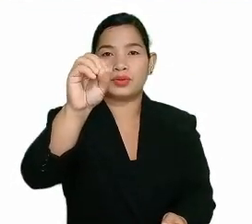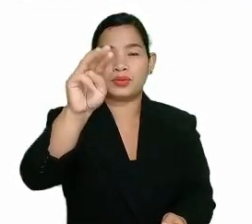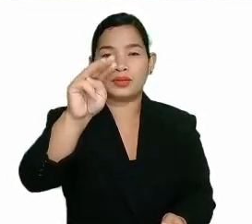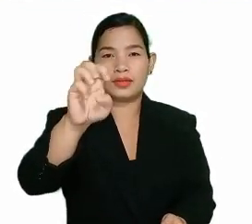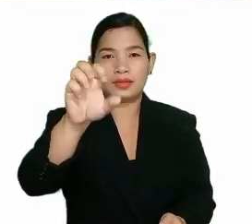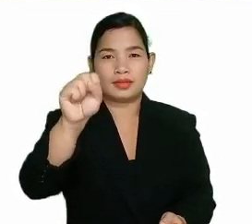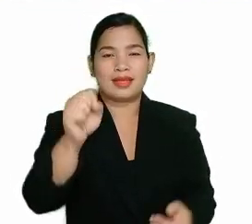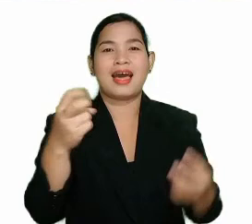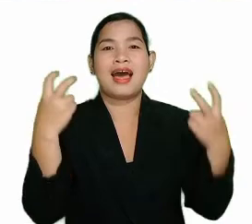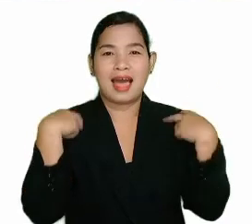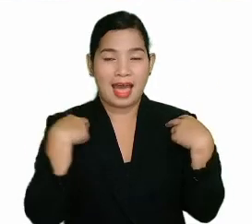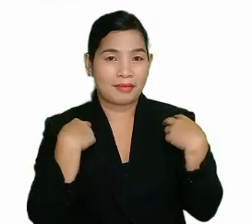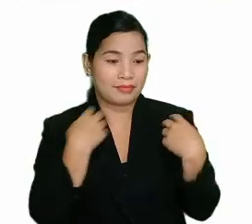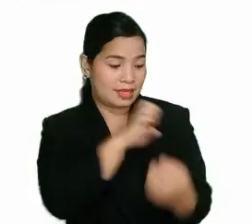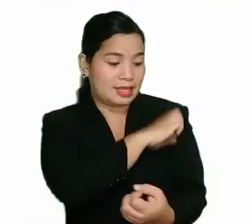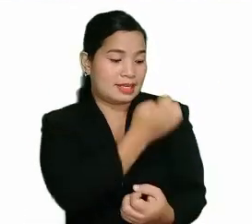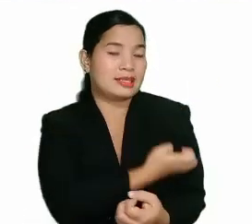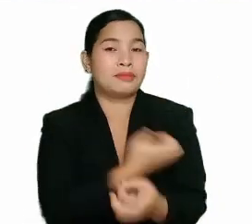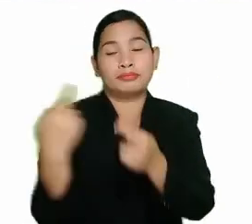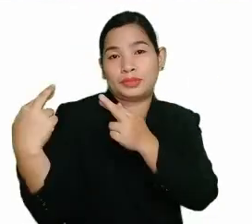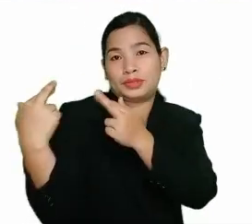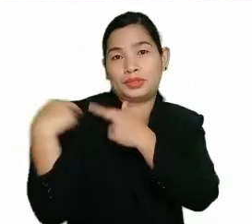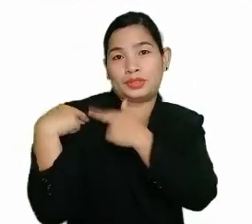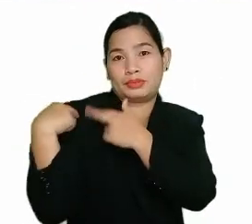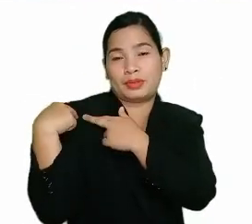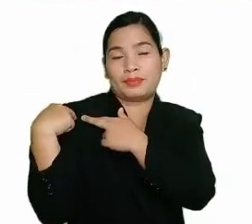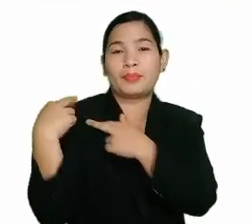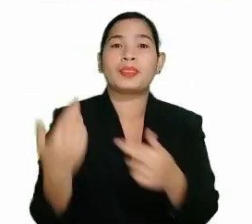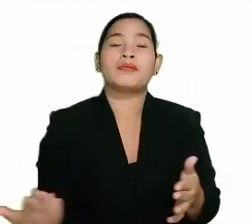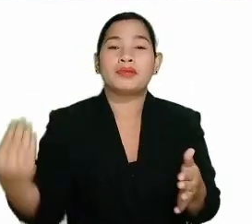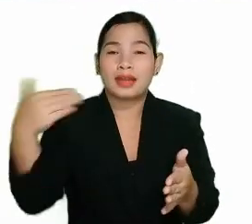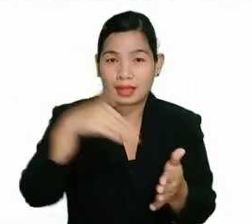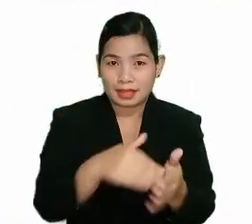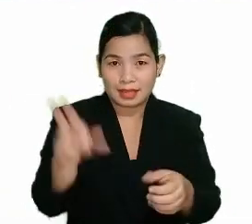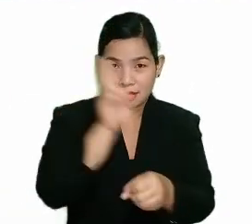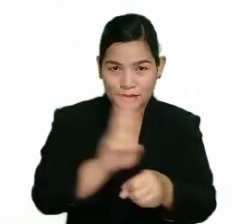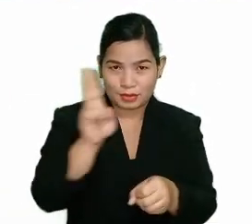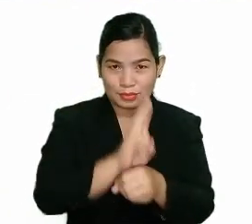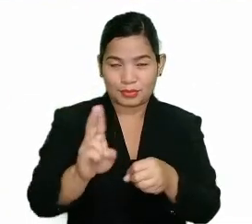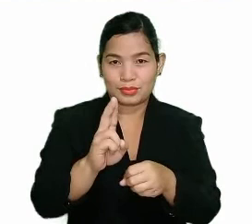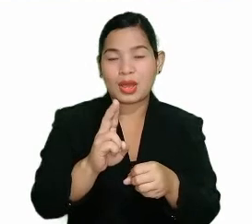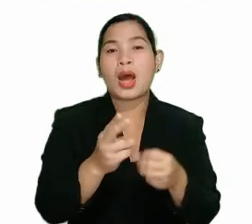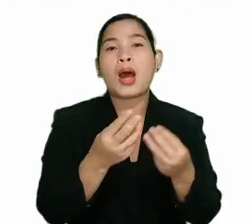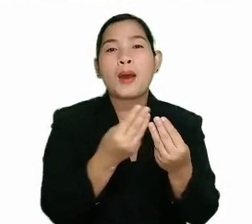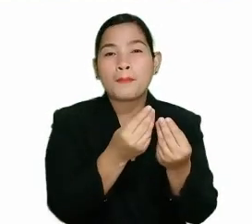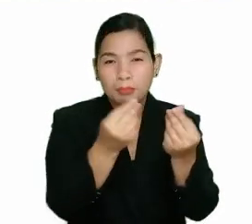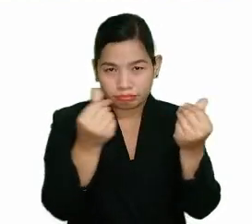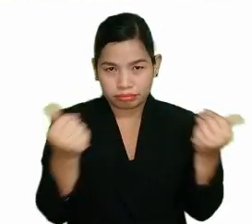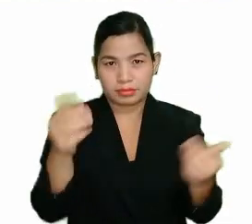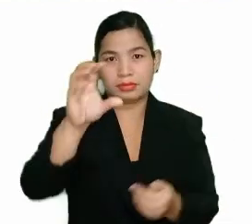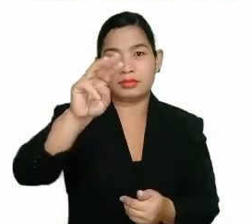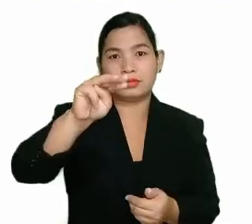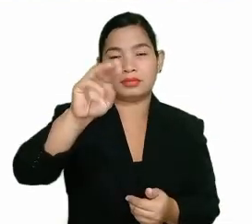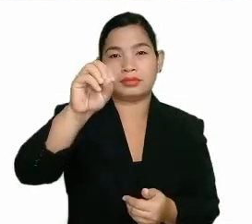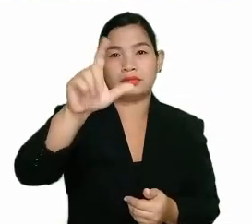cavity containing enzymes responsible for degrading and recycling molecules. Now, that was